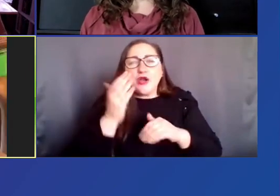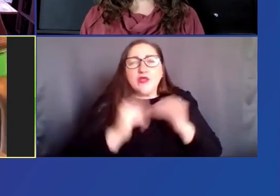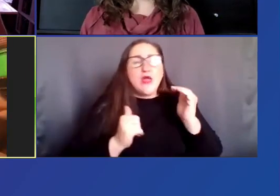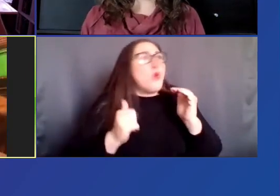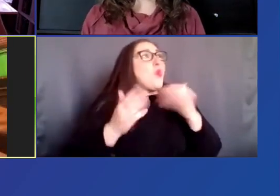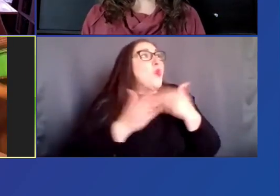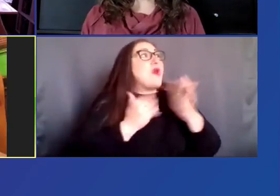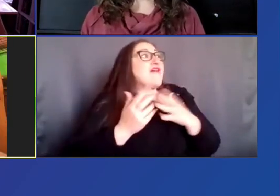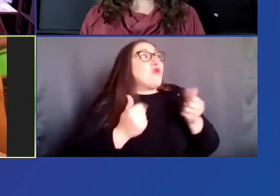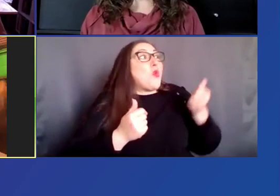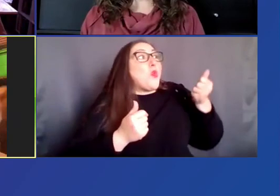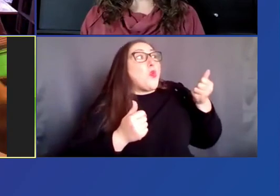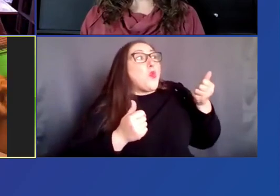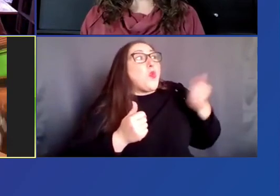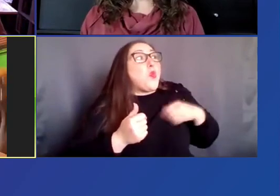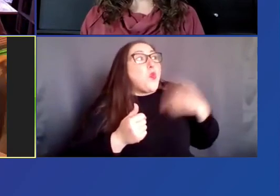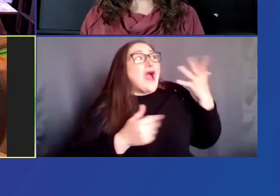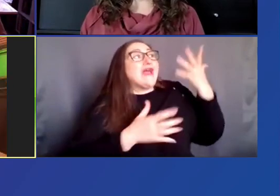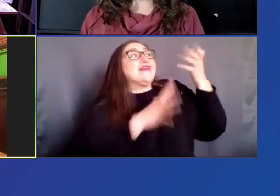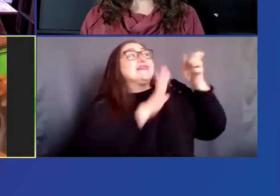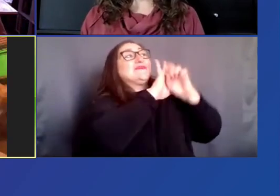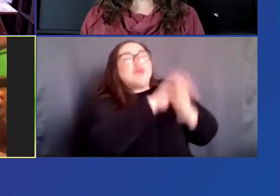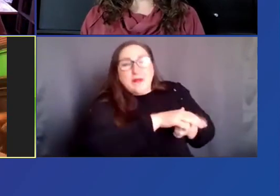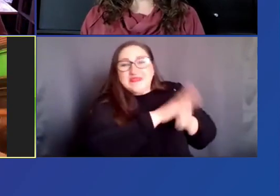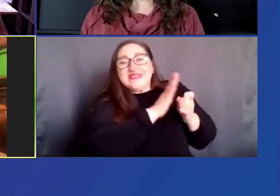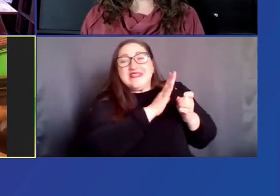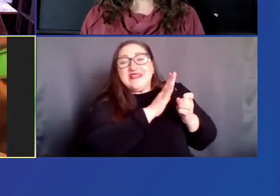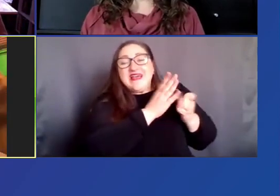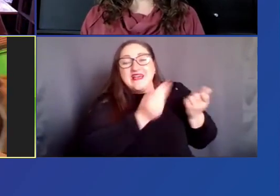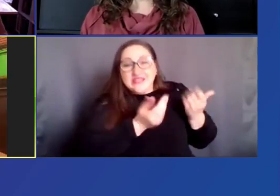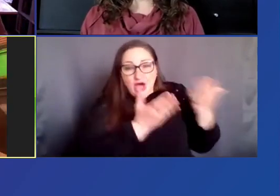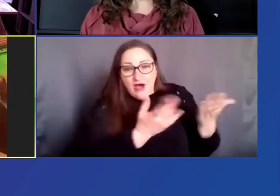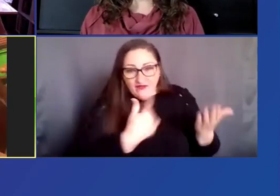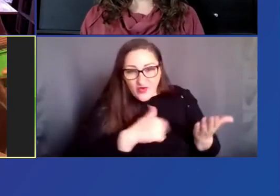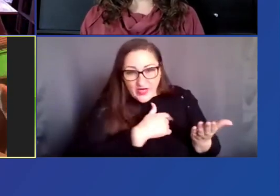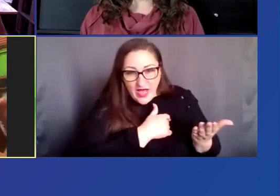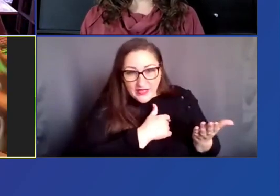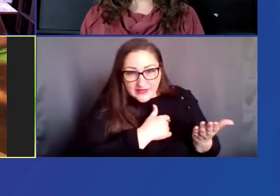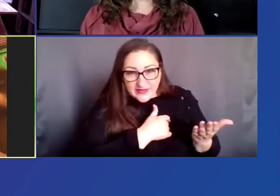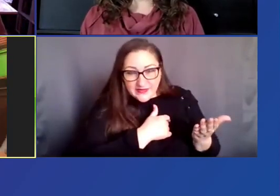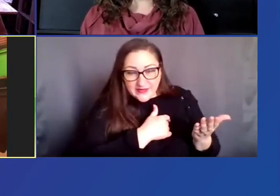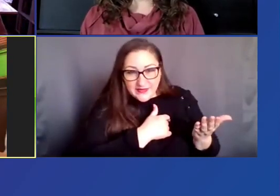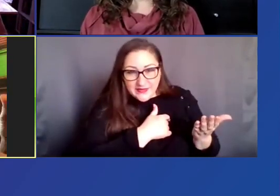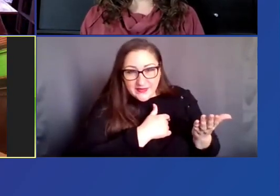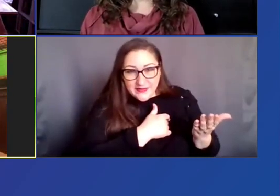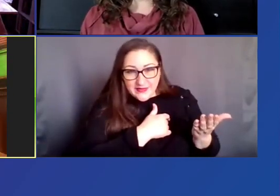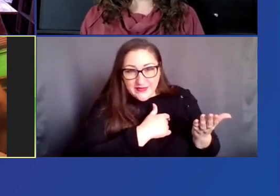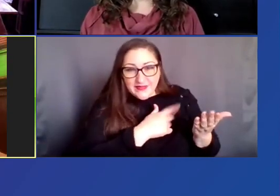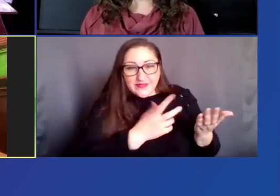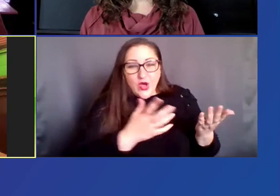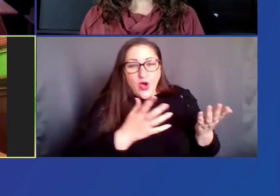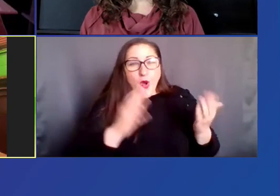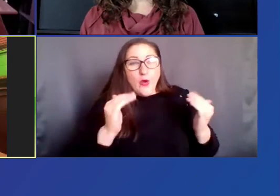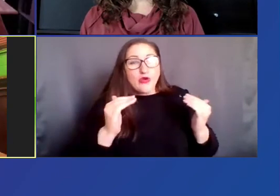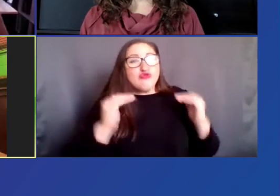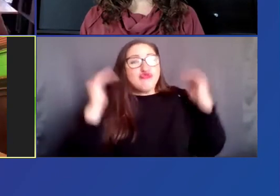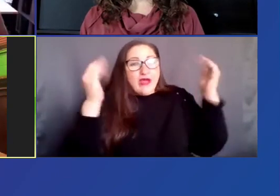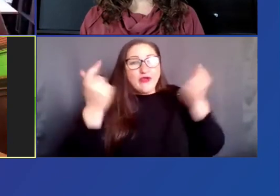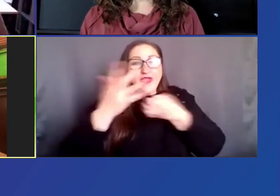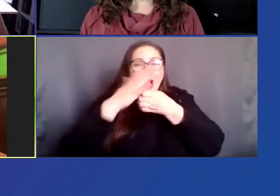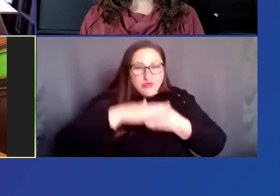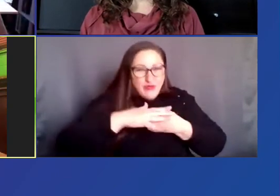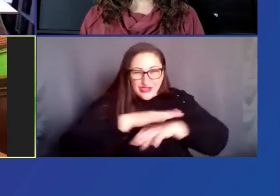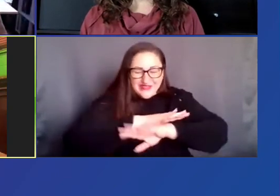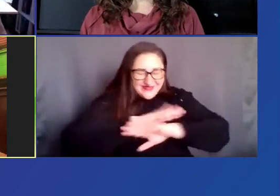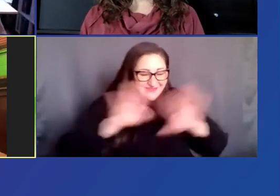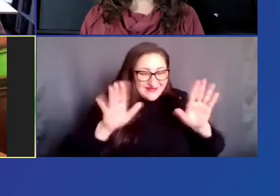is offering us, whatever white supremacy rewards are, greater than our oppression. Our vision for how we